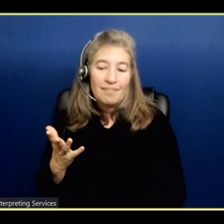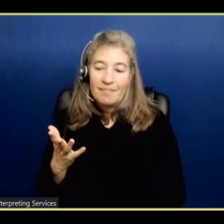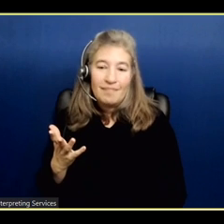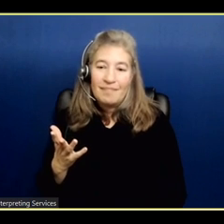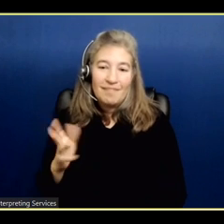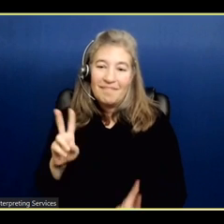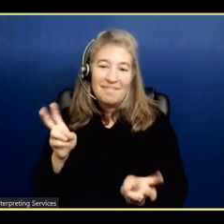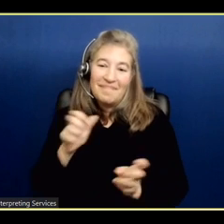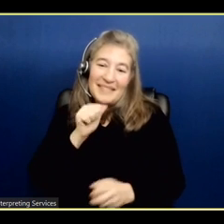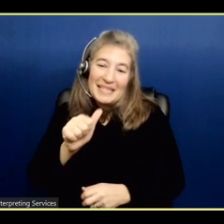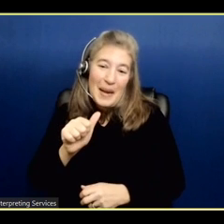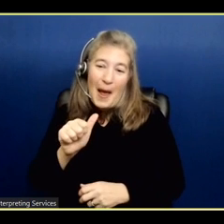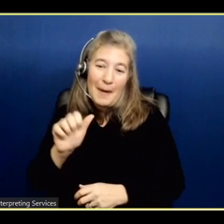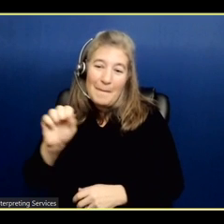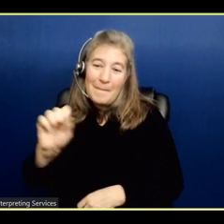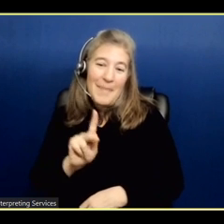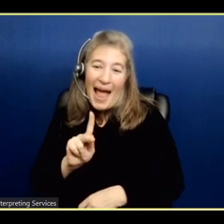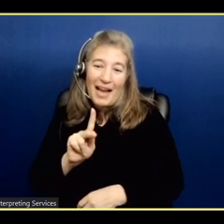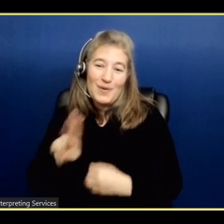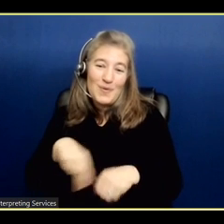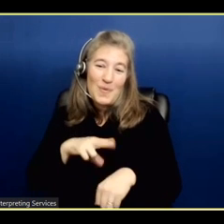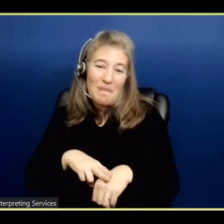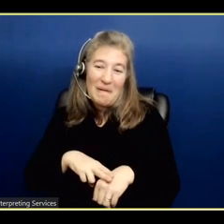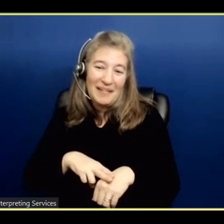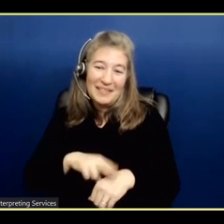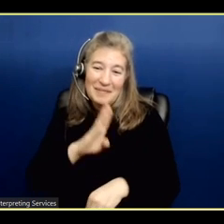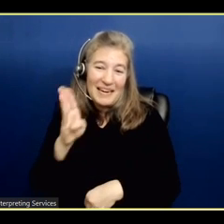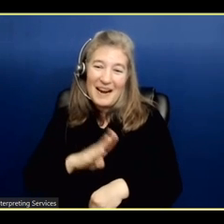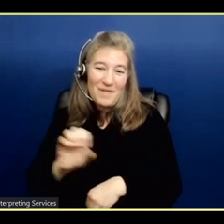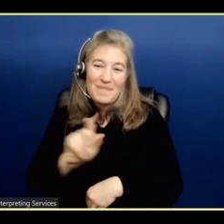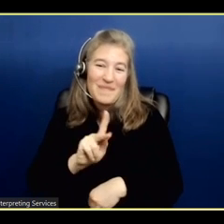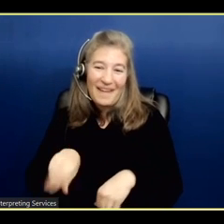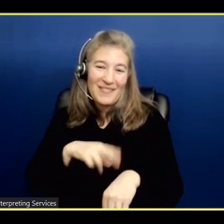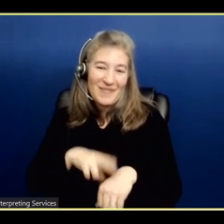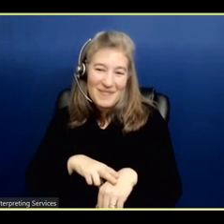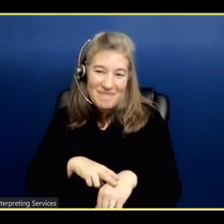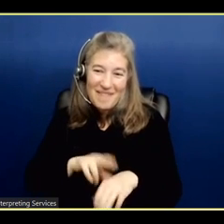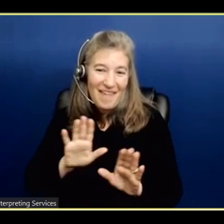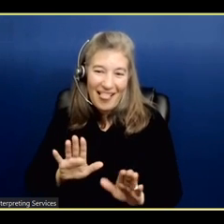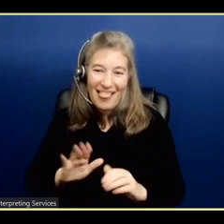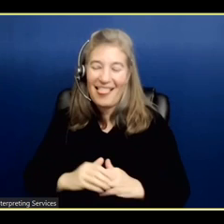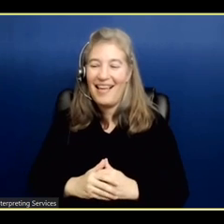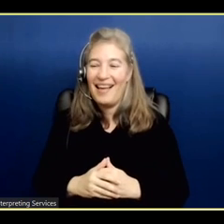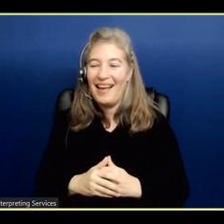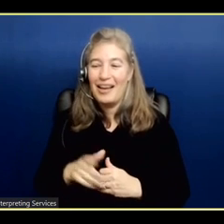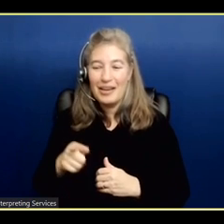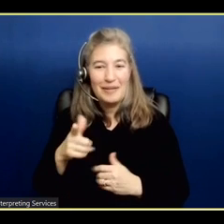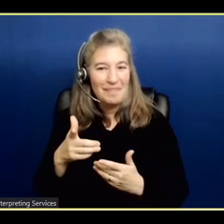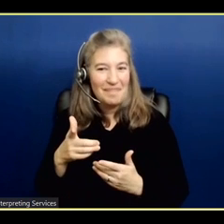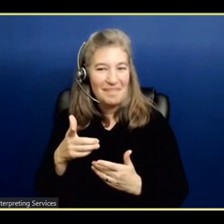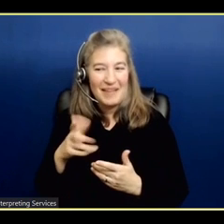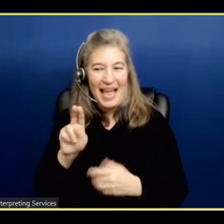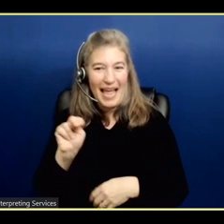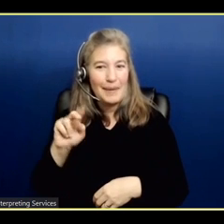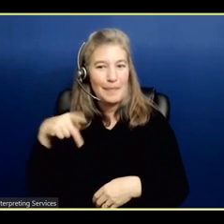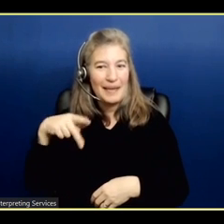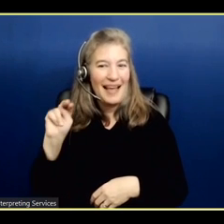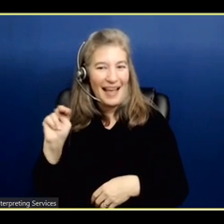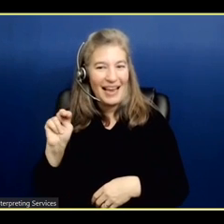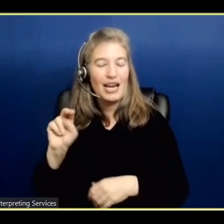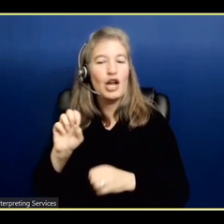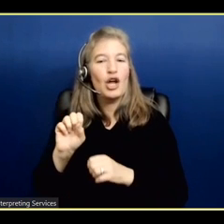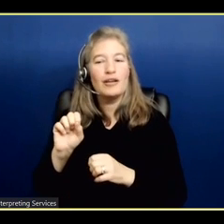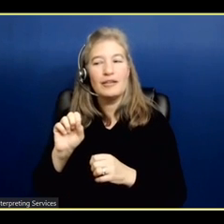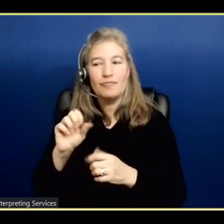really underscores all of our work is to center racial and cultural justice, not just in a crisis, but every day. Inequities